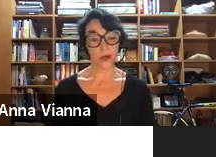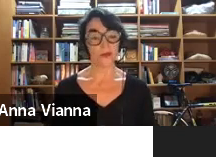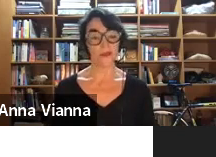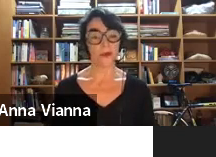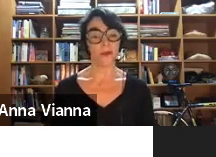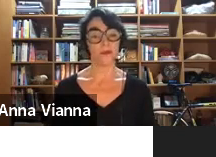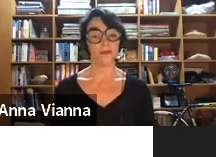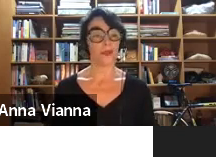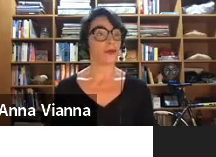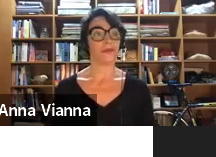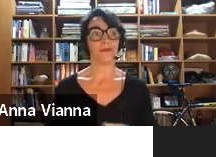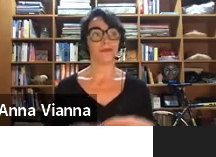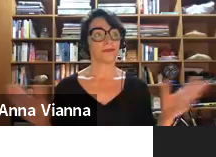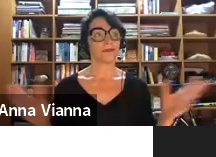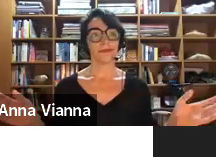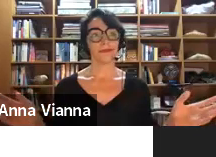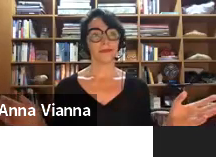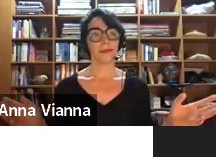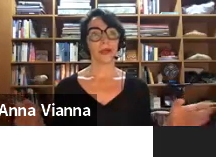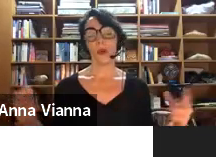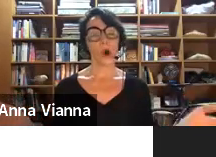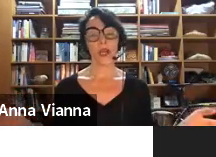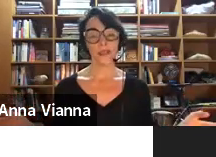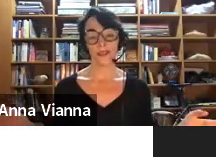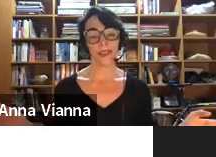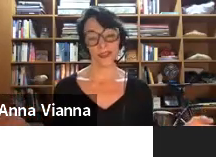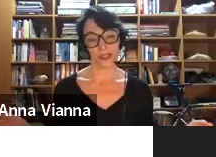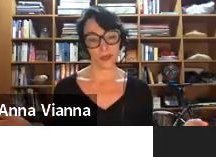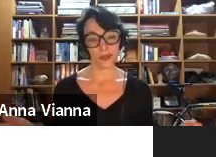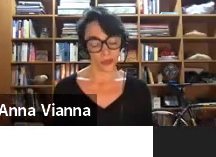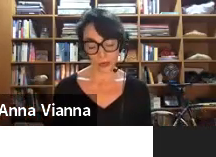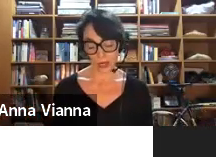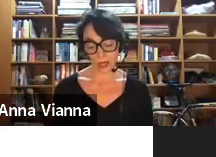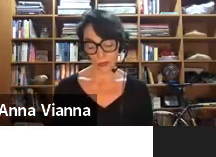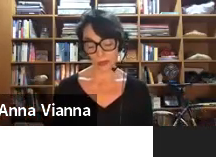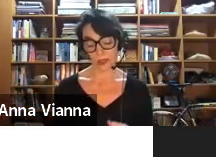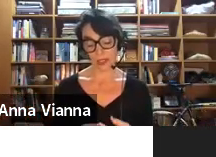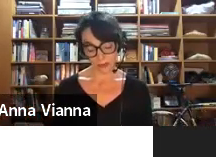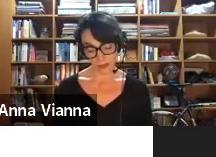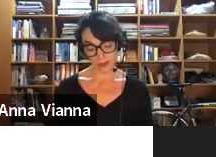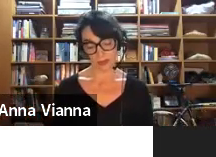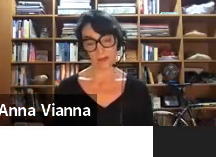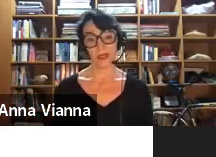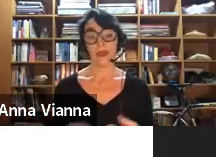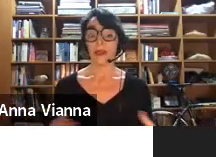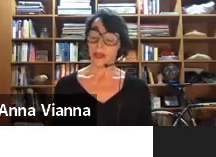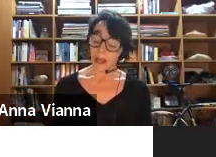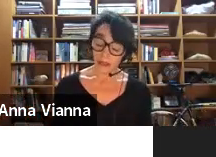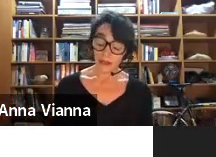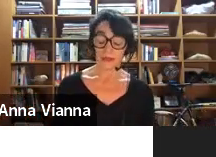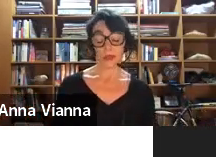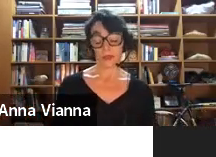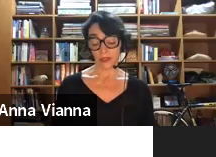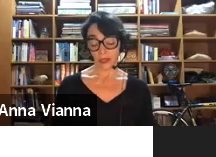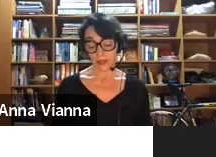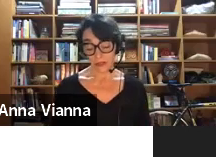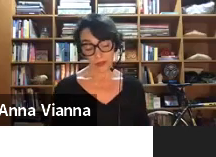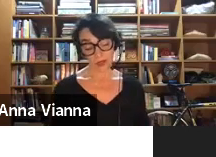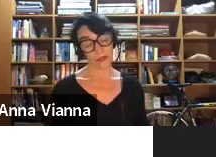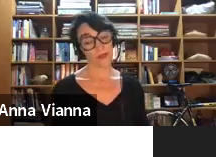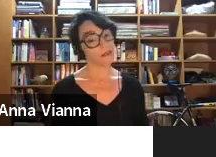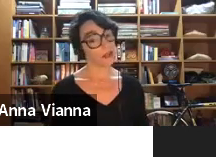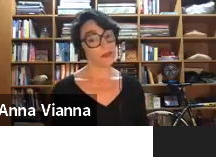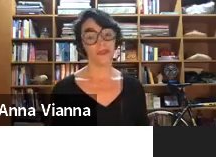She was a, you know, walking dictionary. She knew absolutely everything. And while she died